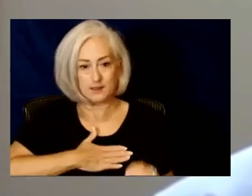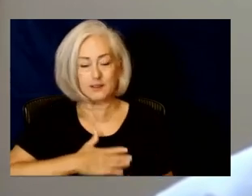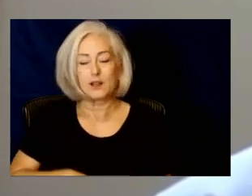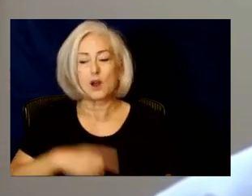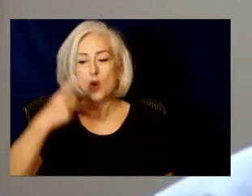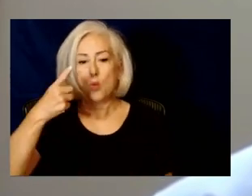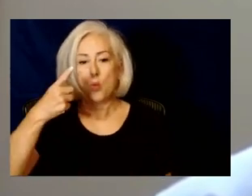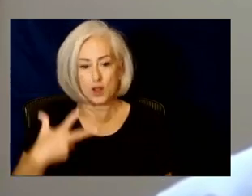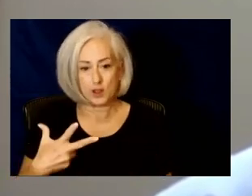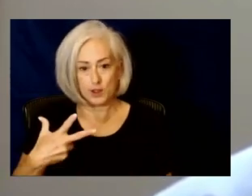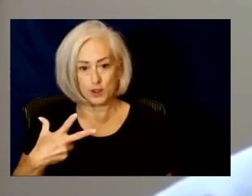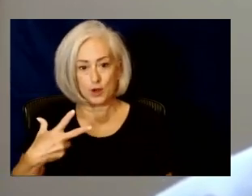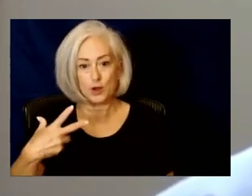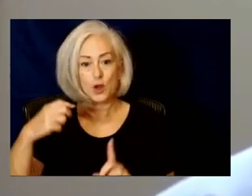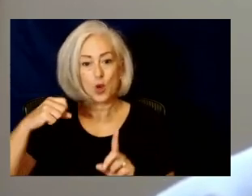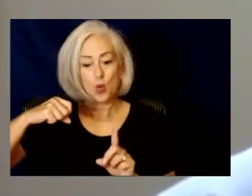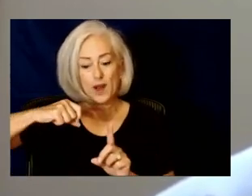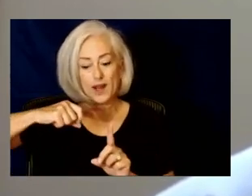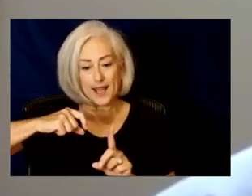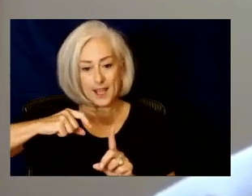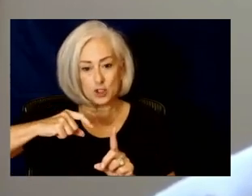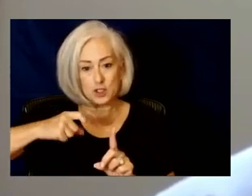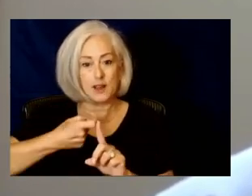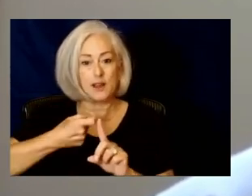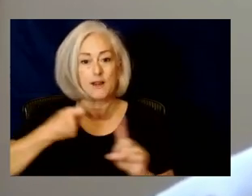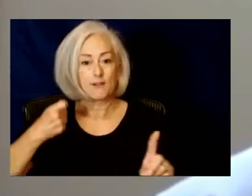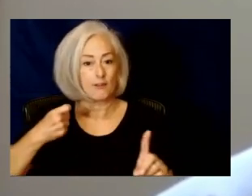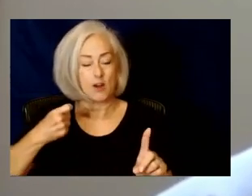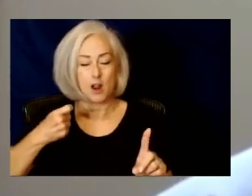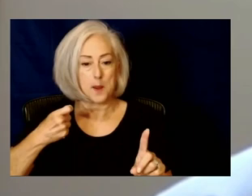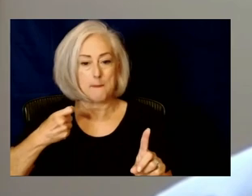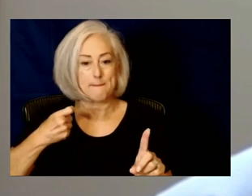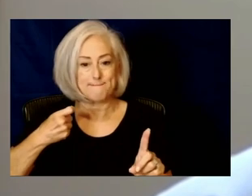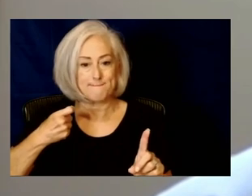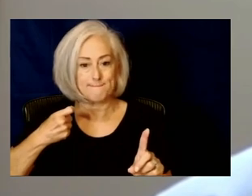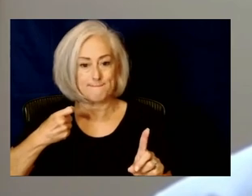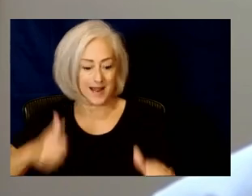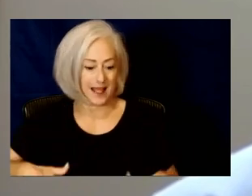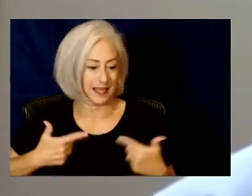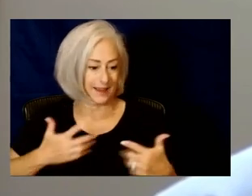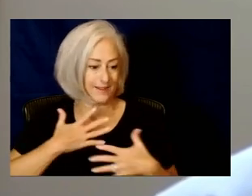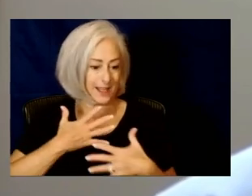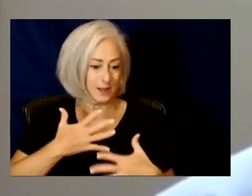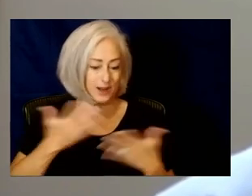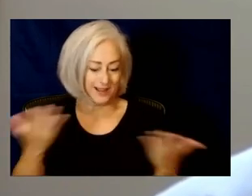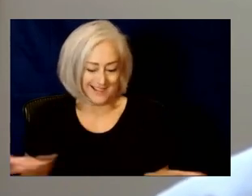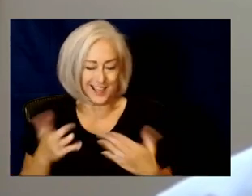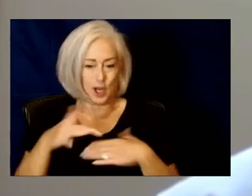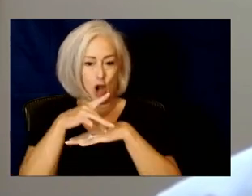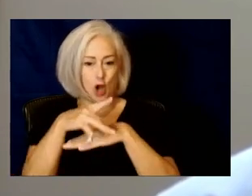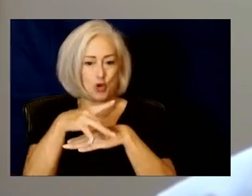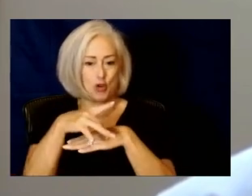that we get in background radiation just by being living and breathing on planet Earth. So